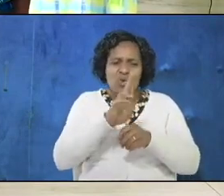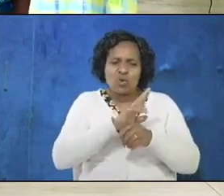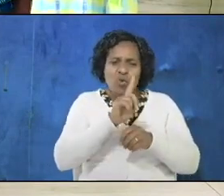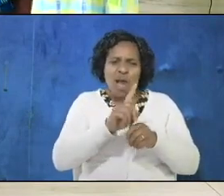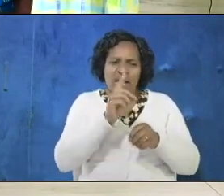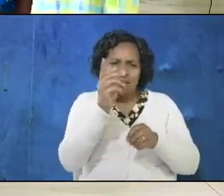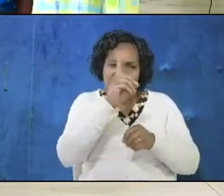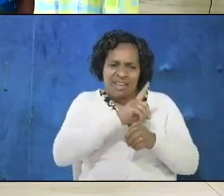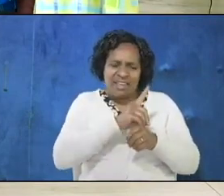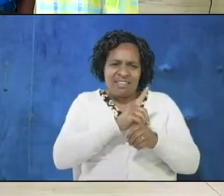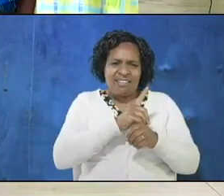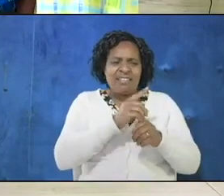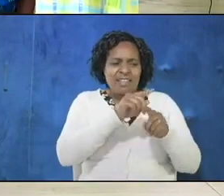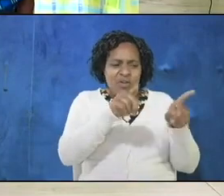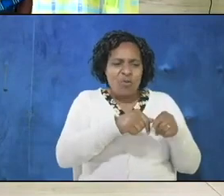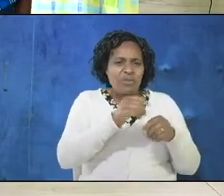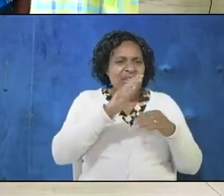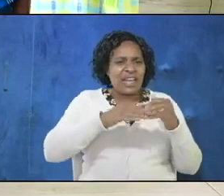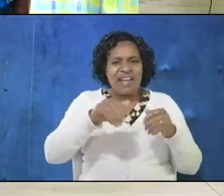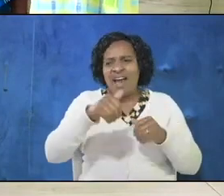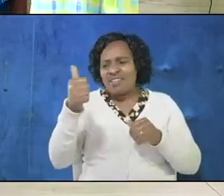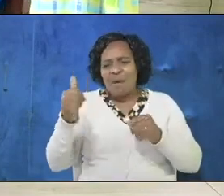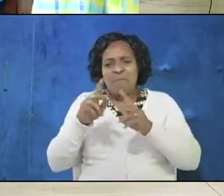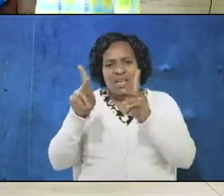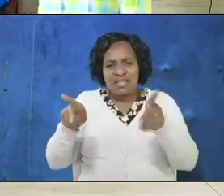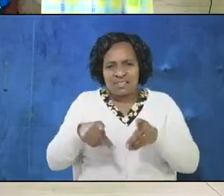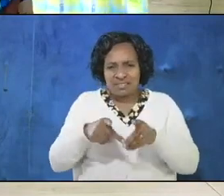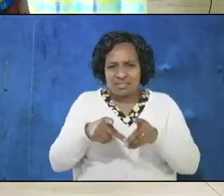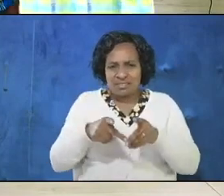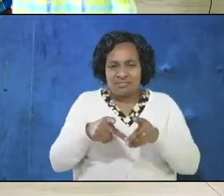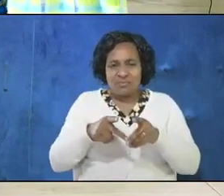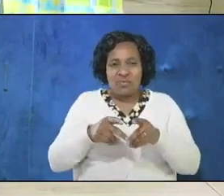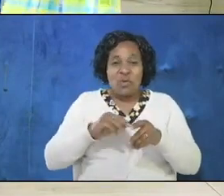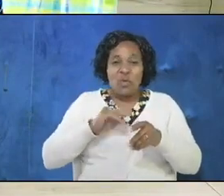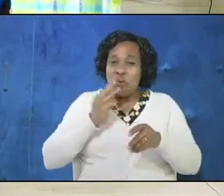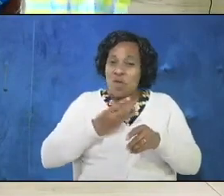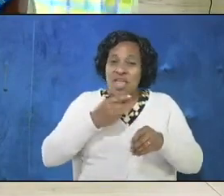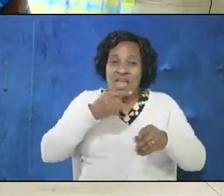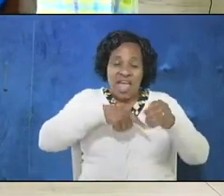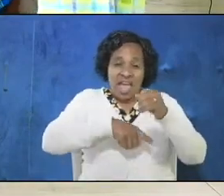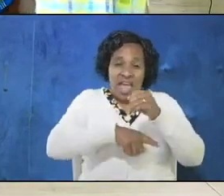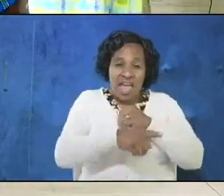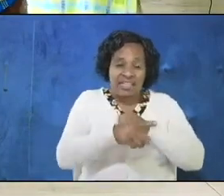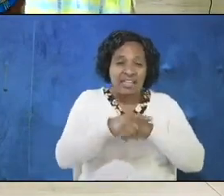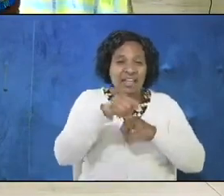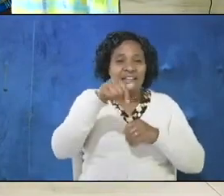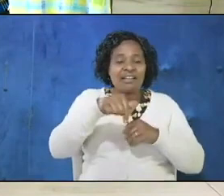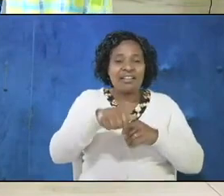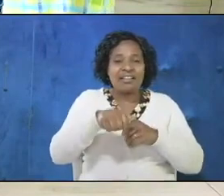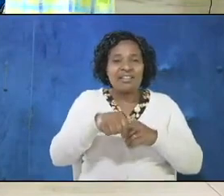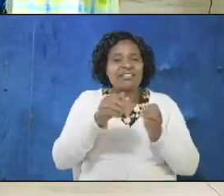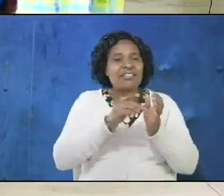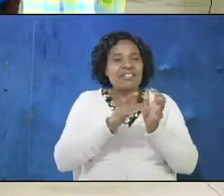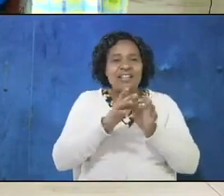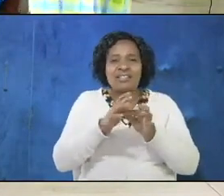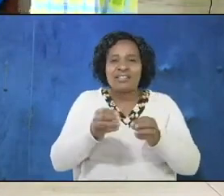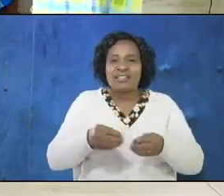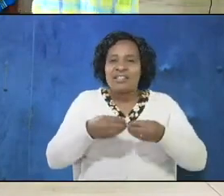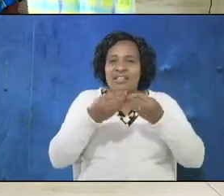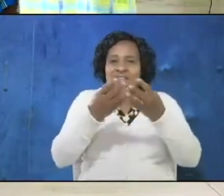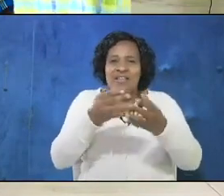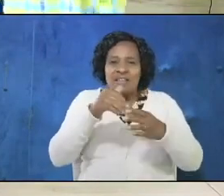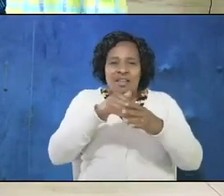spending 1,000 years elsewhere. I will enter his gate with thanksgiving my heart. I